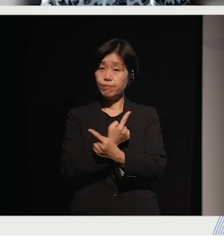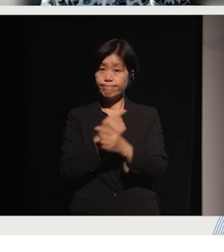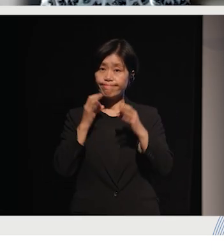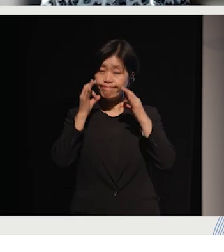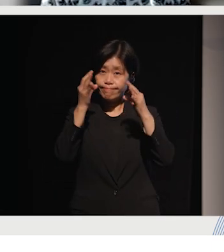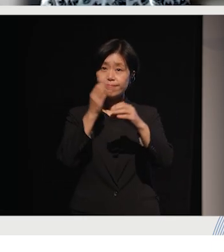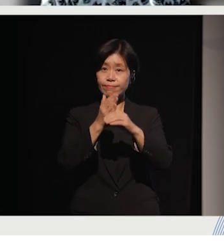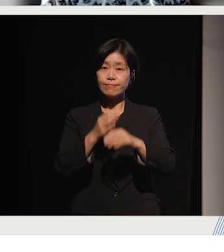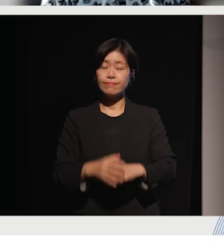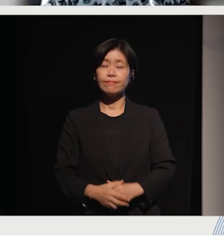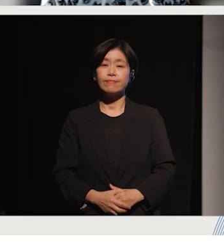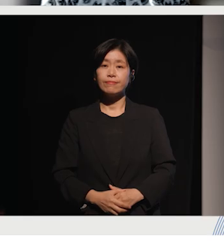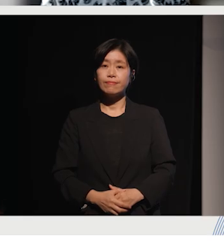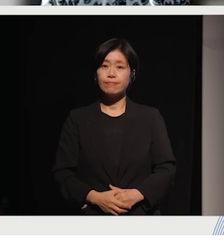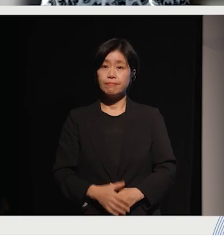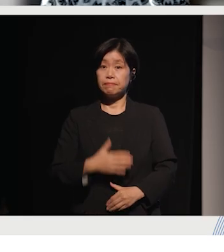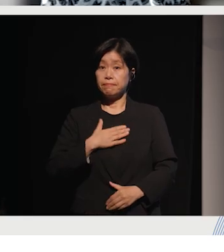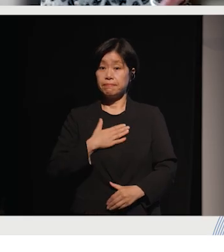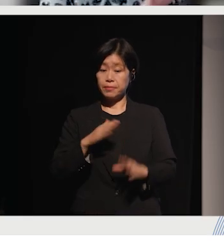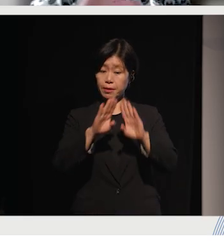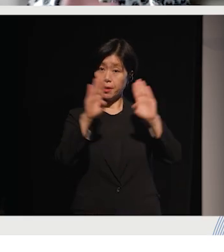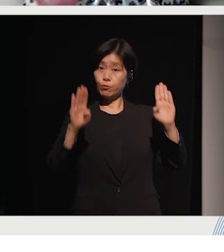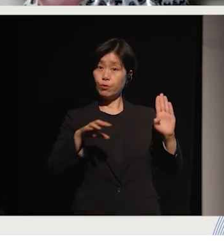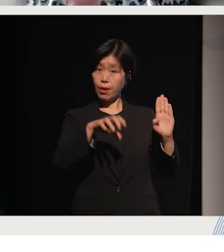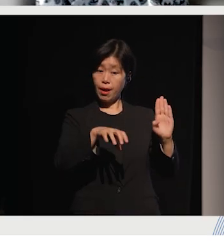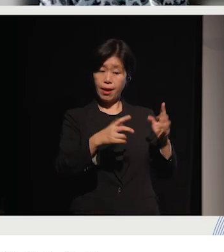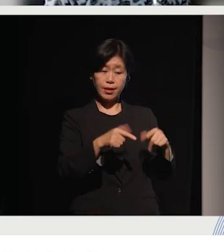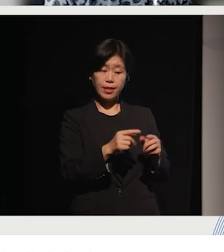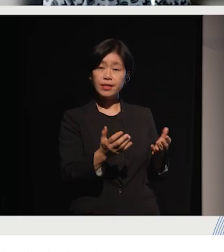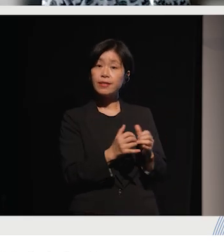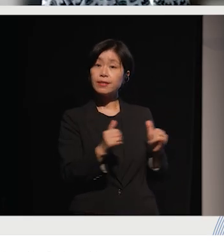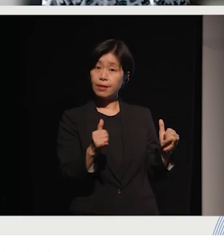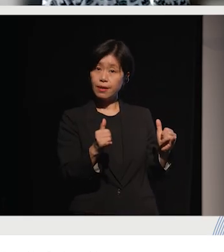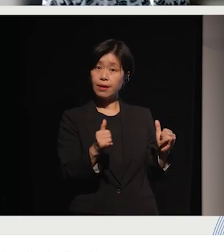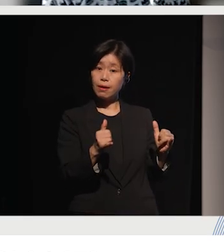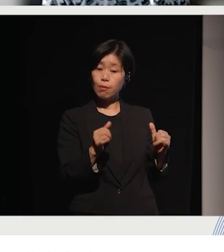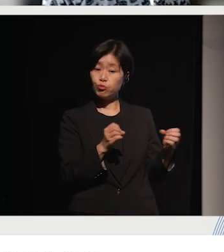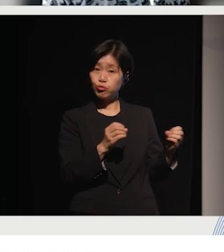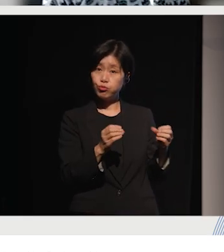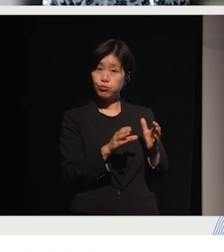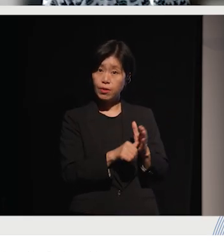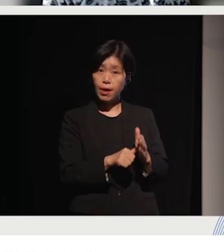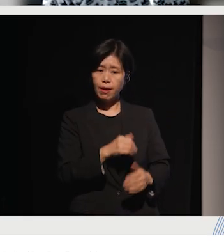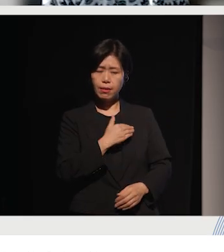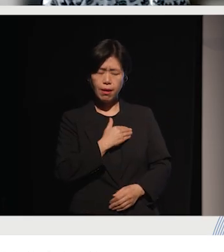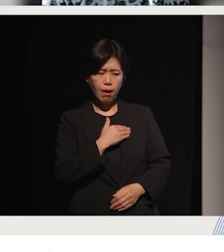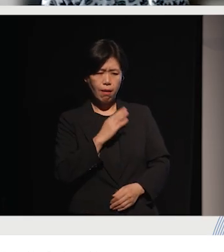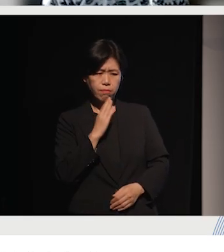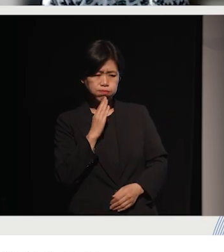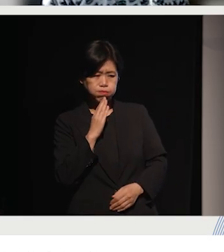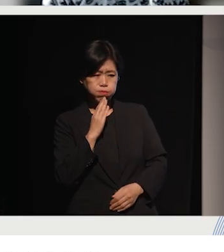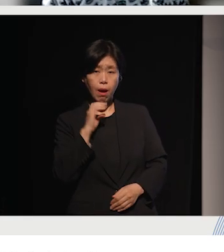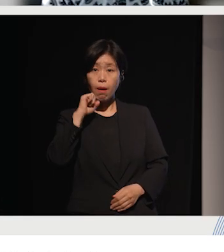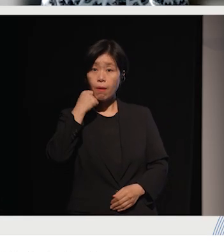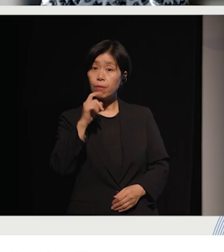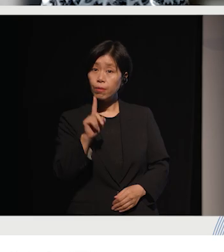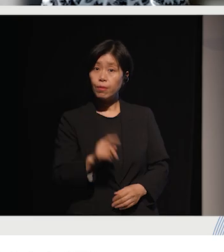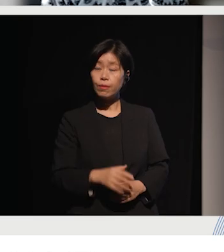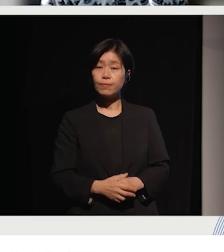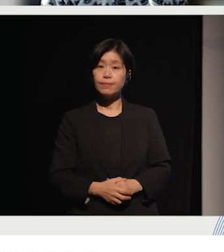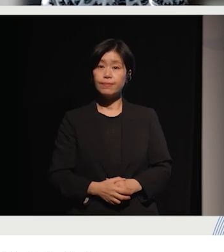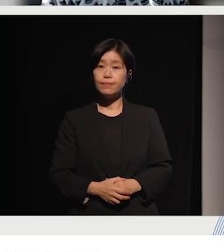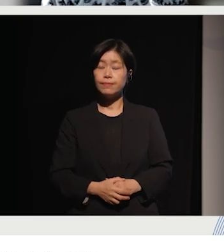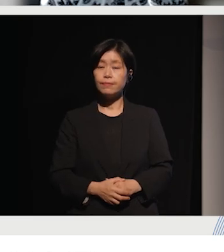am working with colleagues across the museum, that's one of the biggest ones that we want to try to face head on